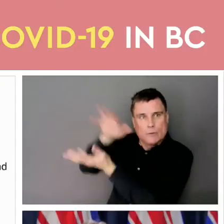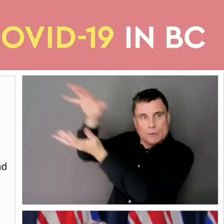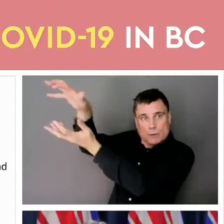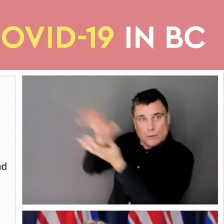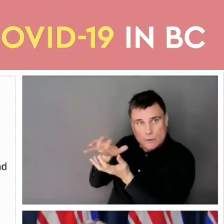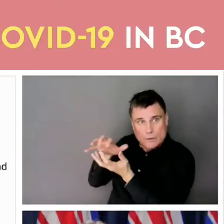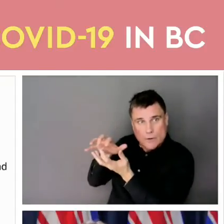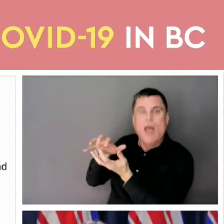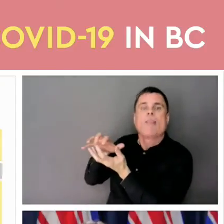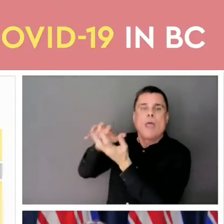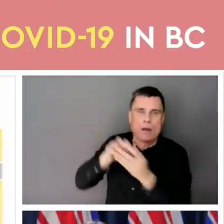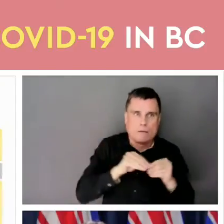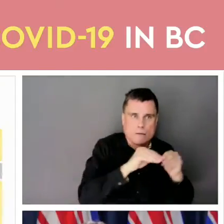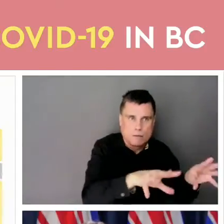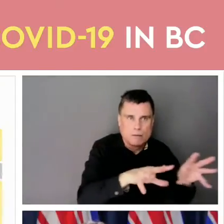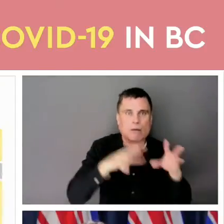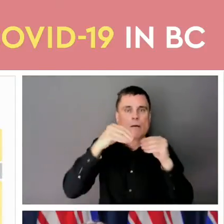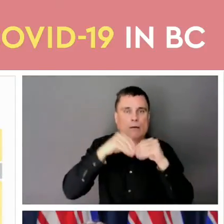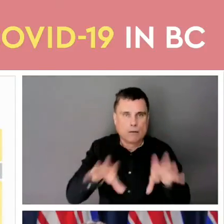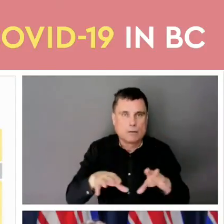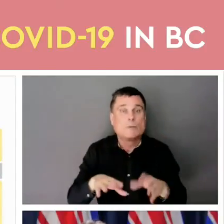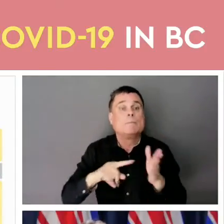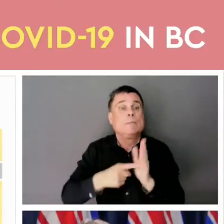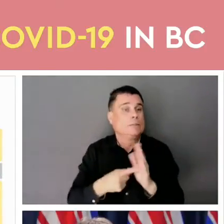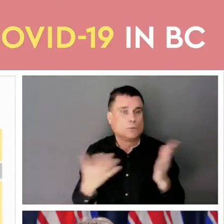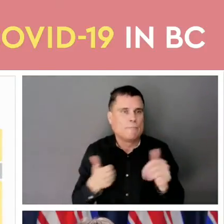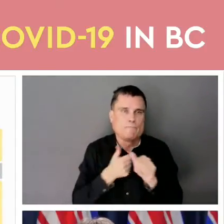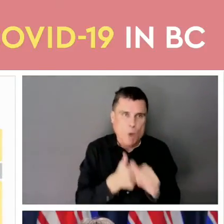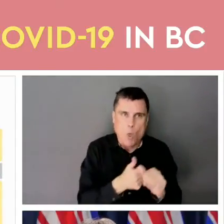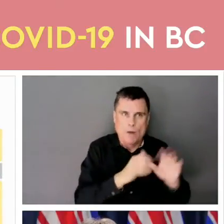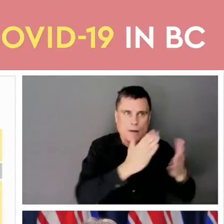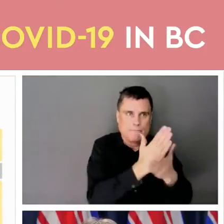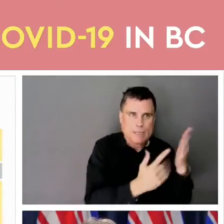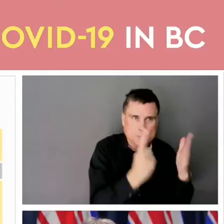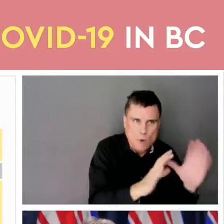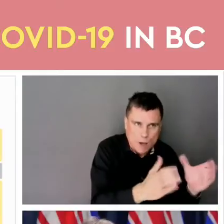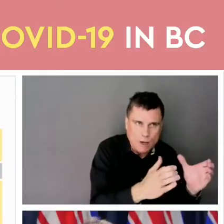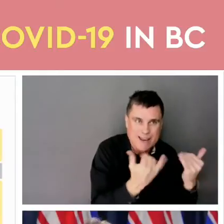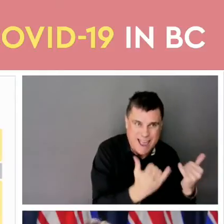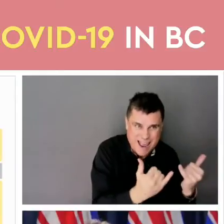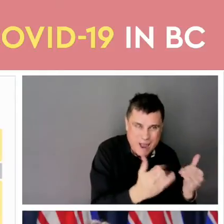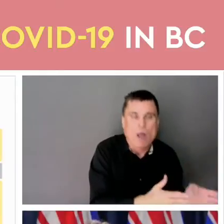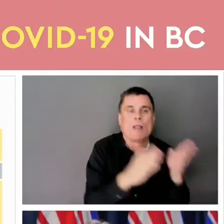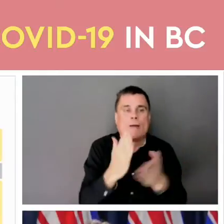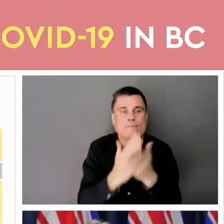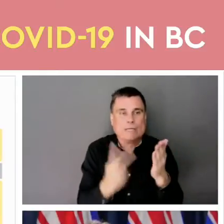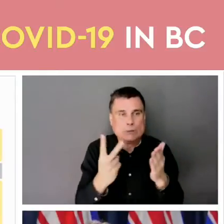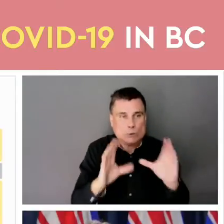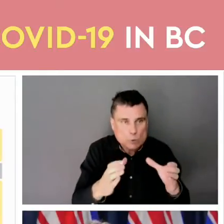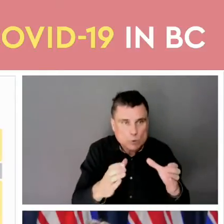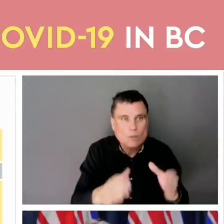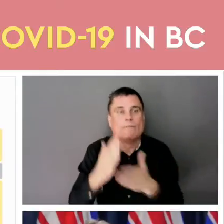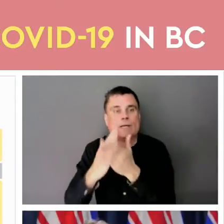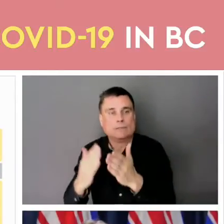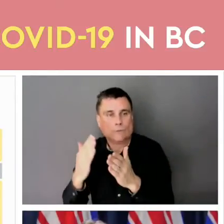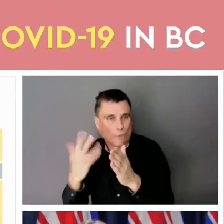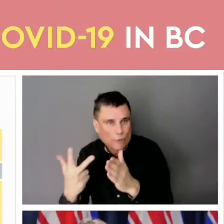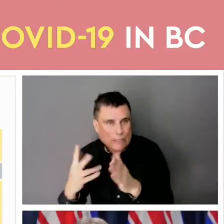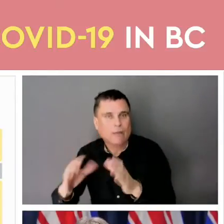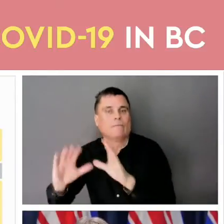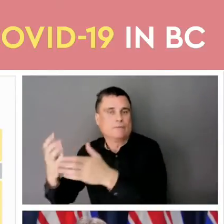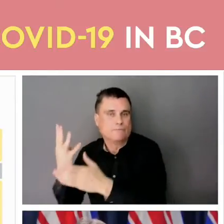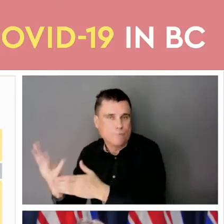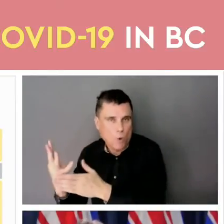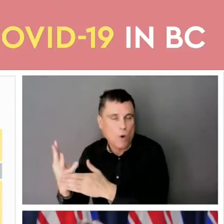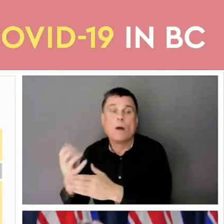to get ourselves organized. So really, phase one and two are the high-risk population, and phase three and four,